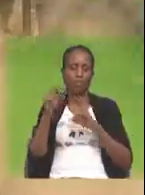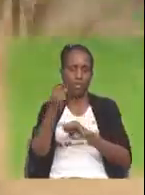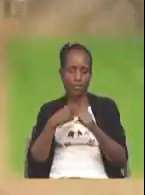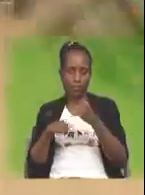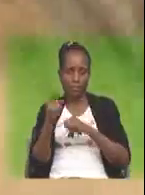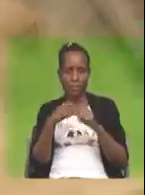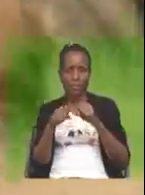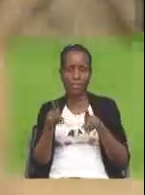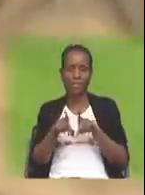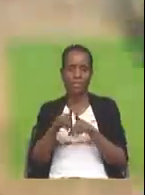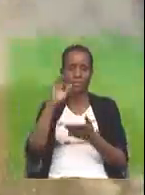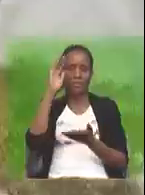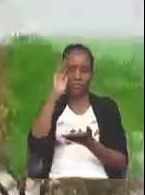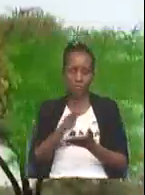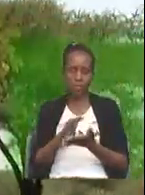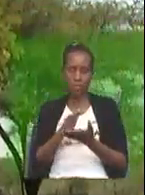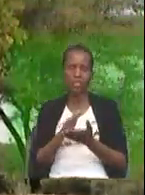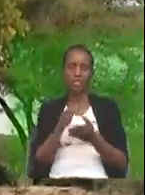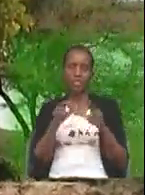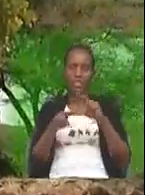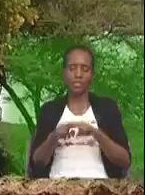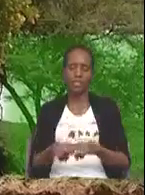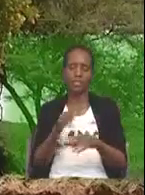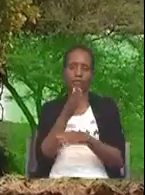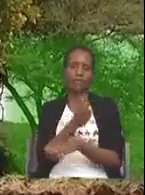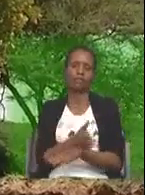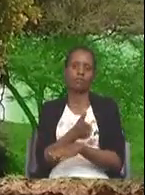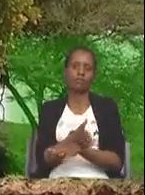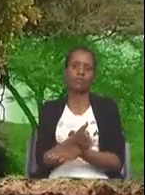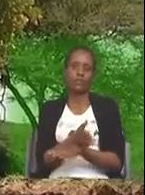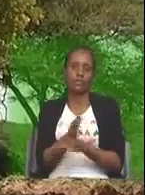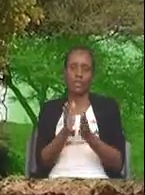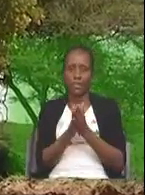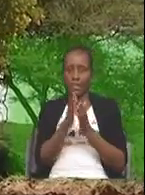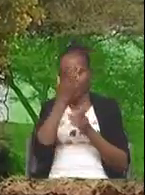scheme, thus reducing idleness and drunkenness.